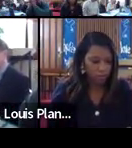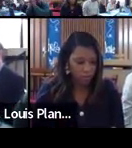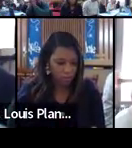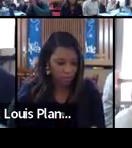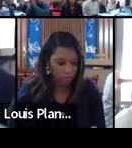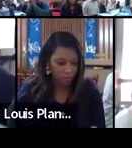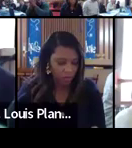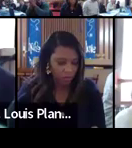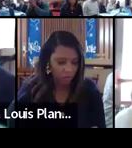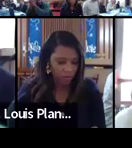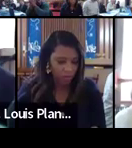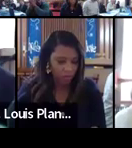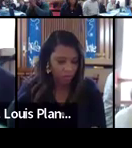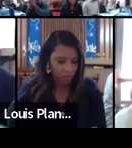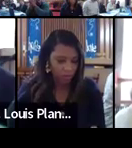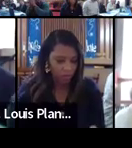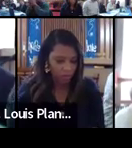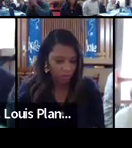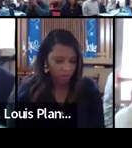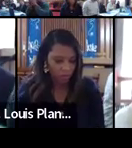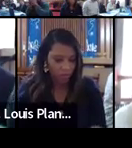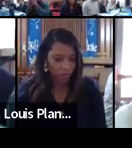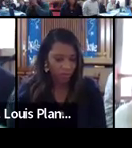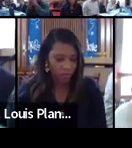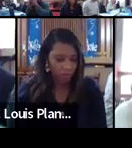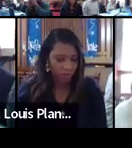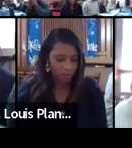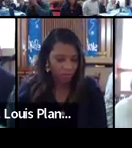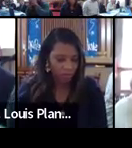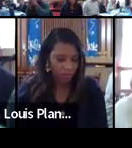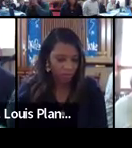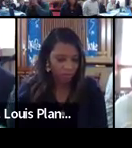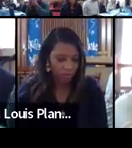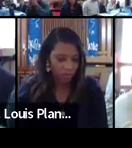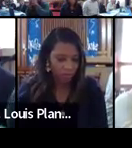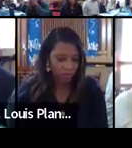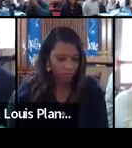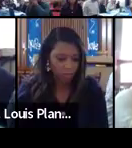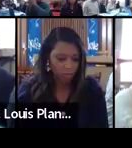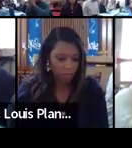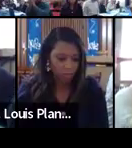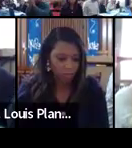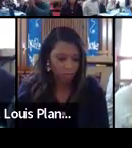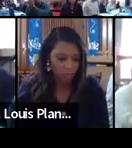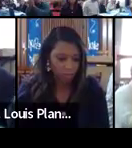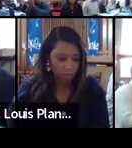aligning resources to achieve things. So one of my favorite quotes is, "You don't have to move to live in a better neighborhood."